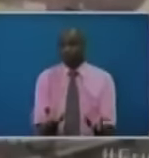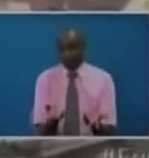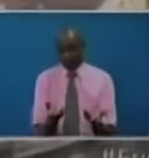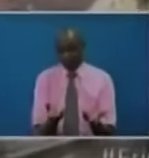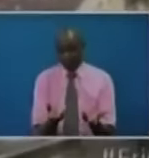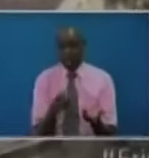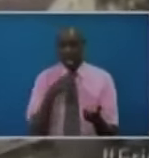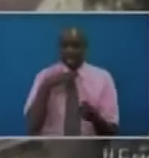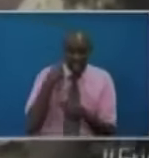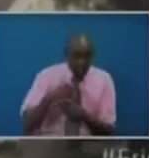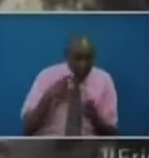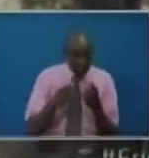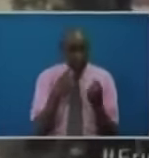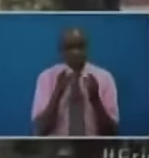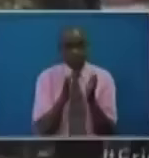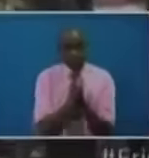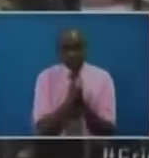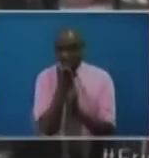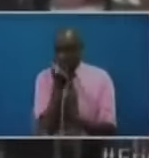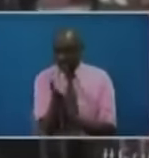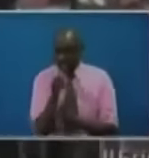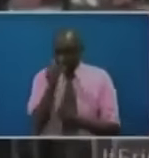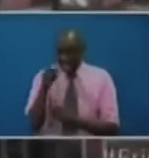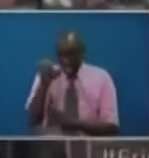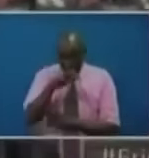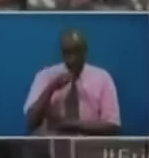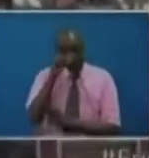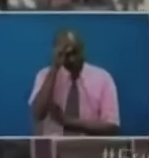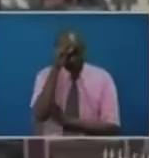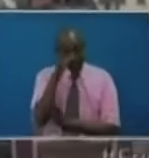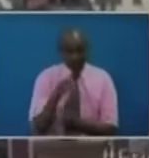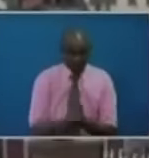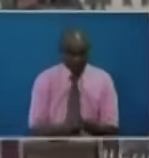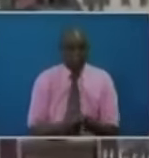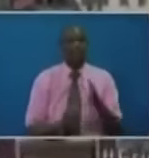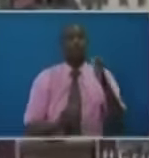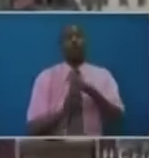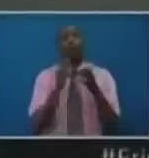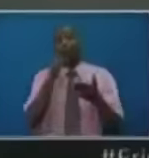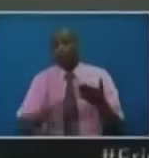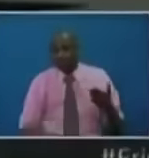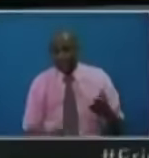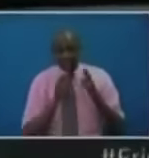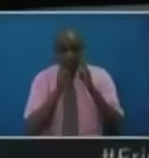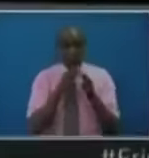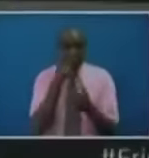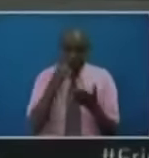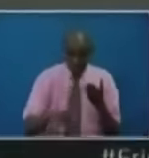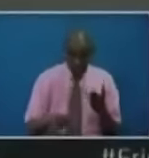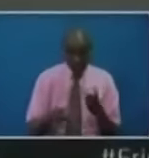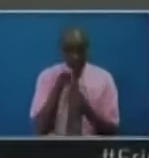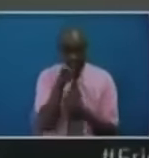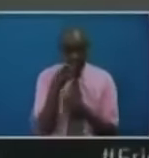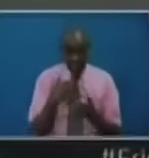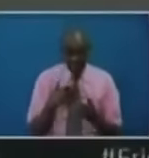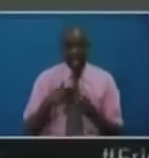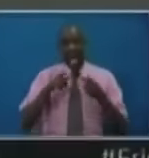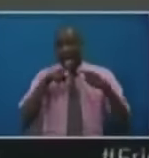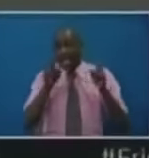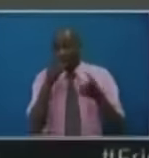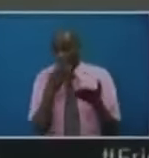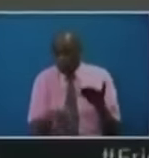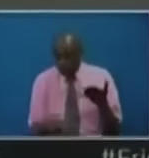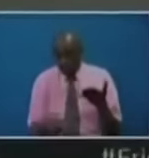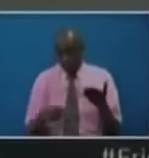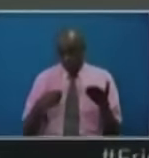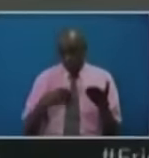to utter contravention of the law on key areas of governance. Top on the highlights, the report faults the county for still allowing the